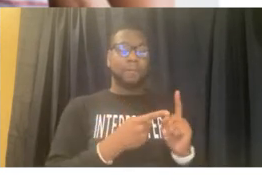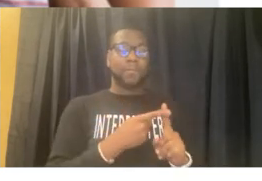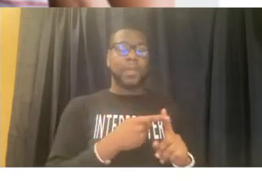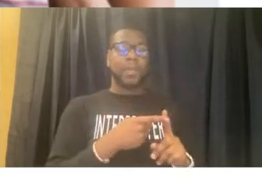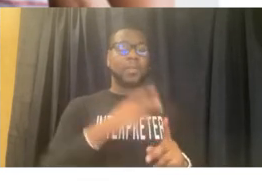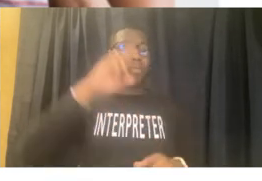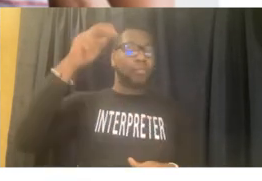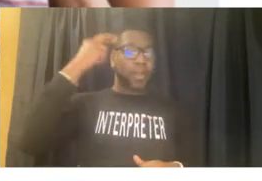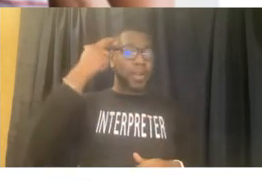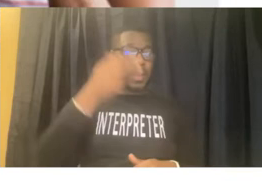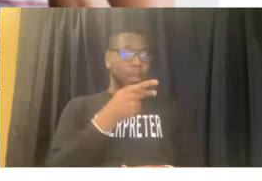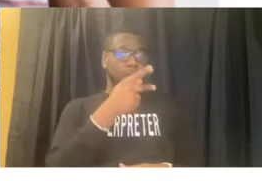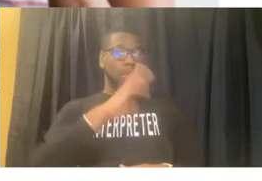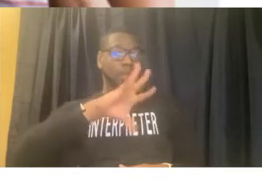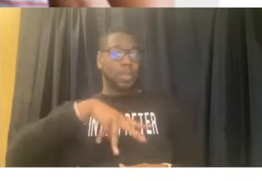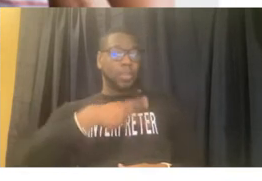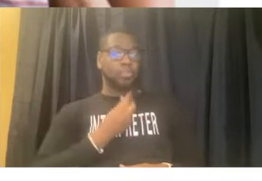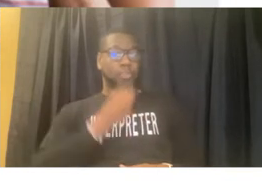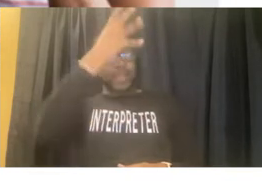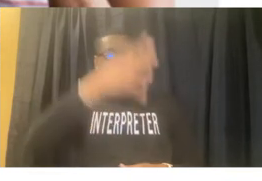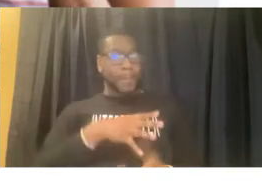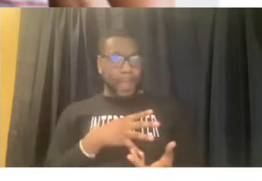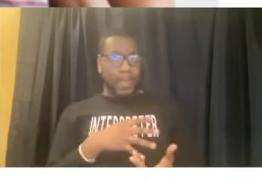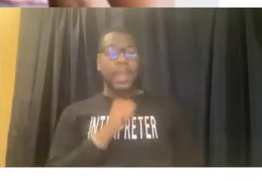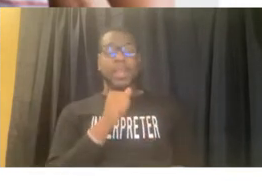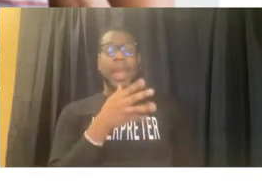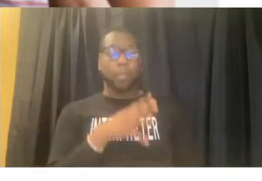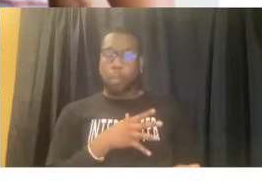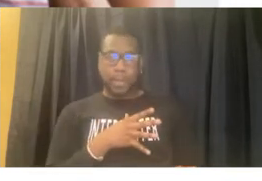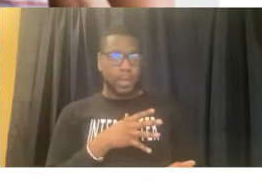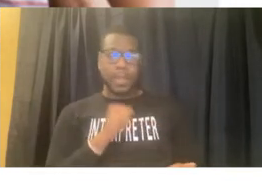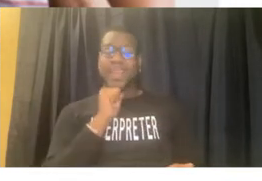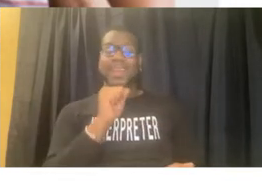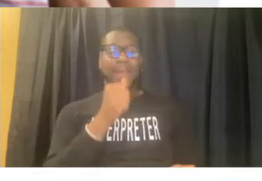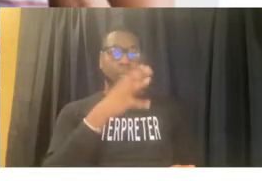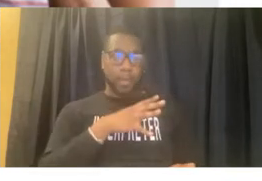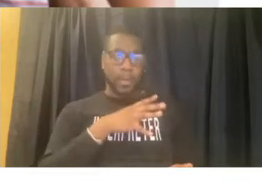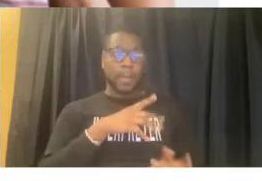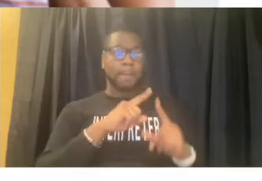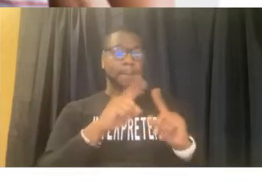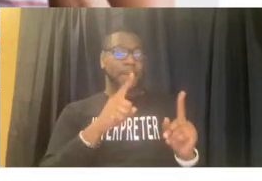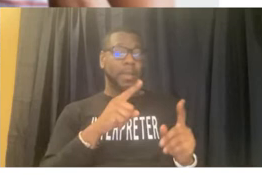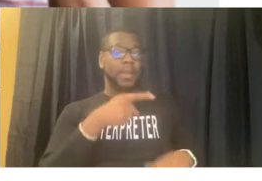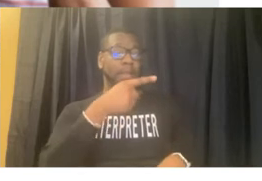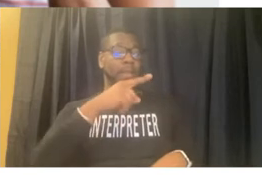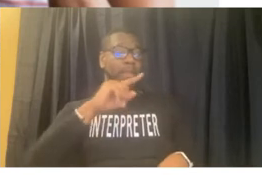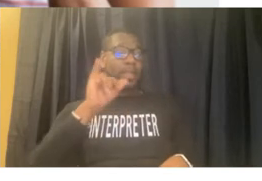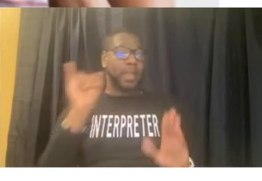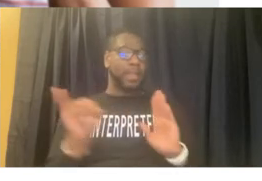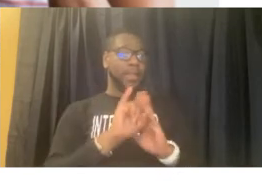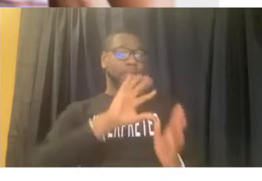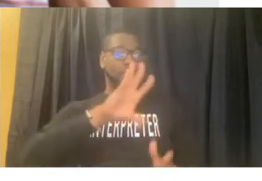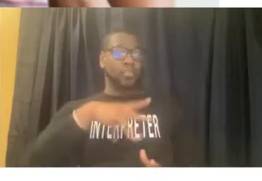I am a trans male. And because now that I identify as a trans male, I no longer can gain assistance from that